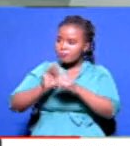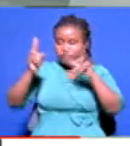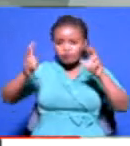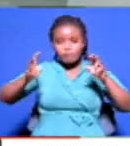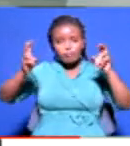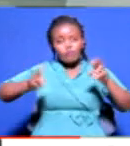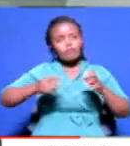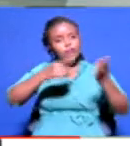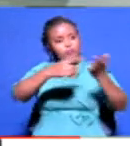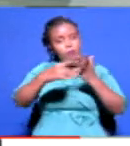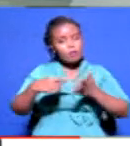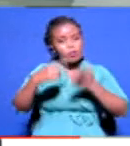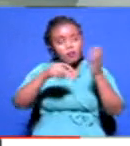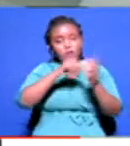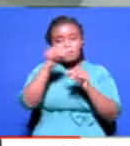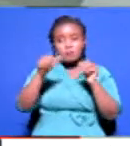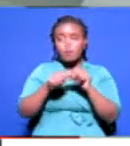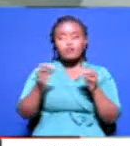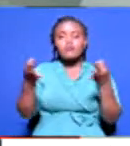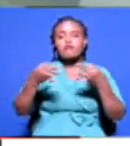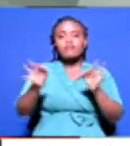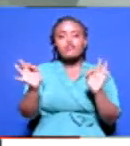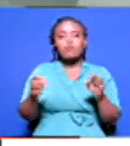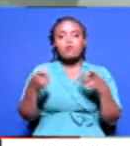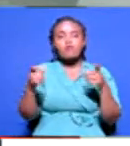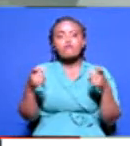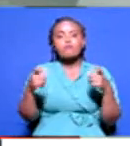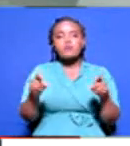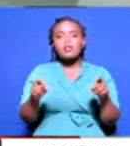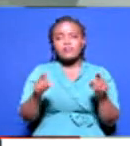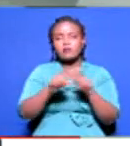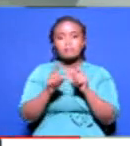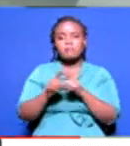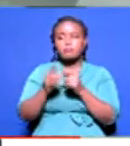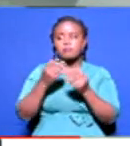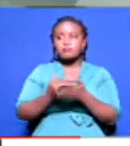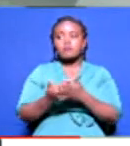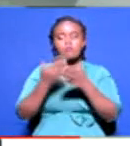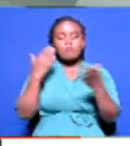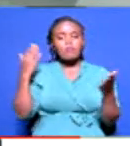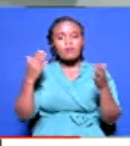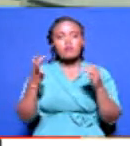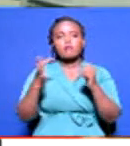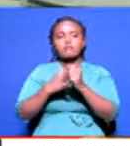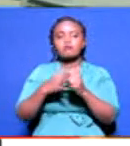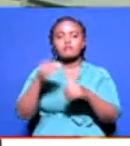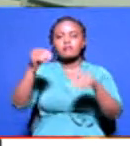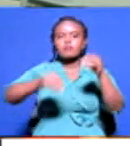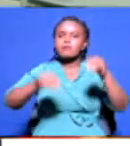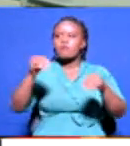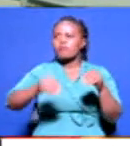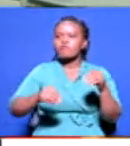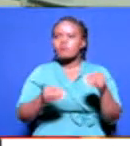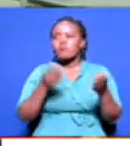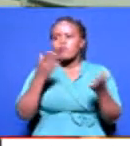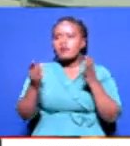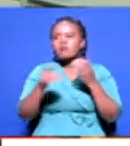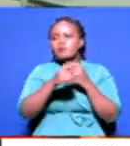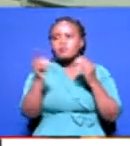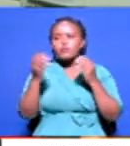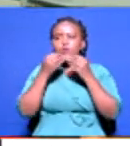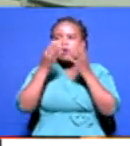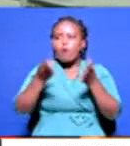the freedom of media and media coverage ahead of the August elections. Maybe you can bring us to speed